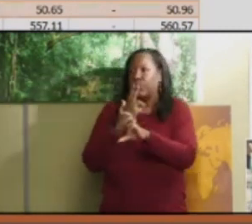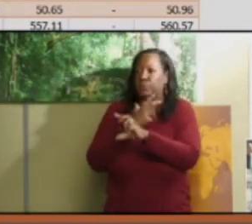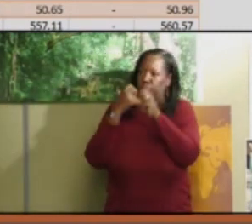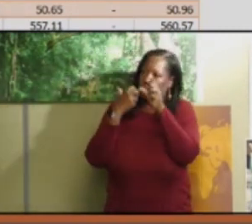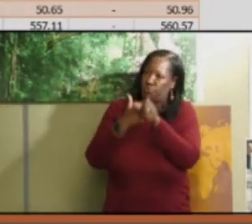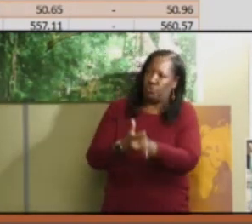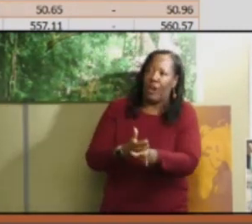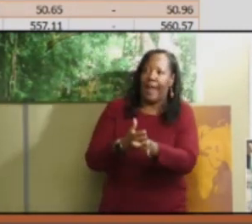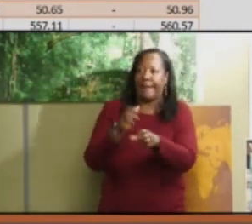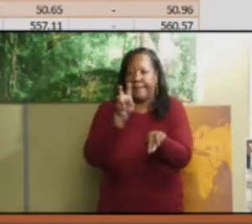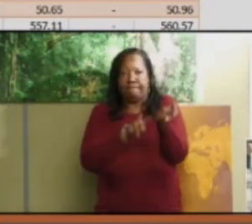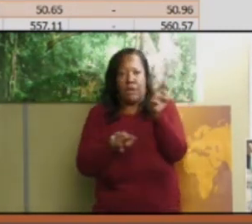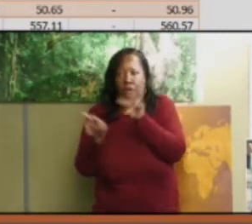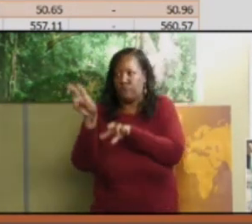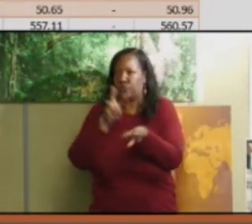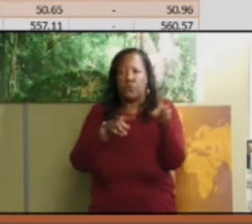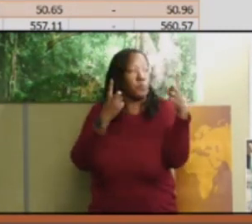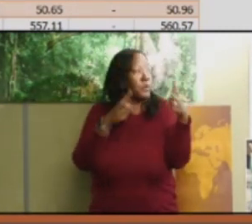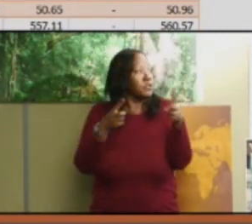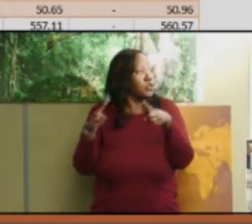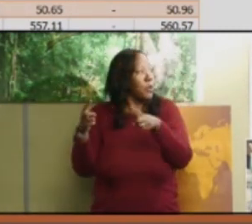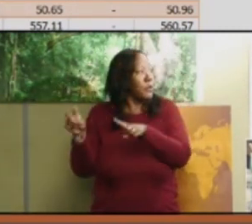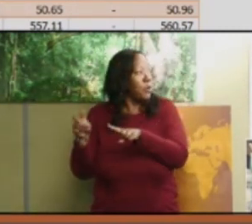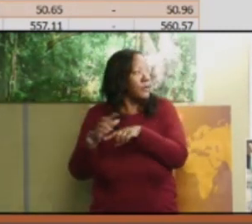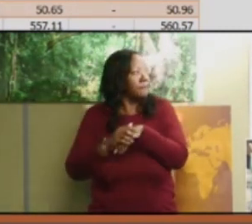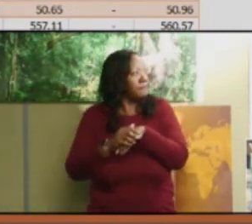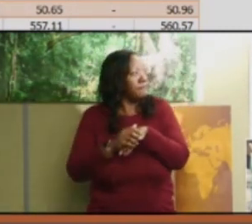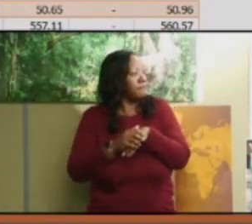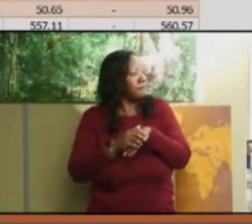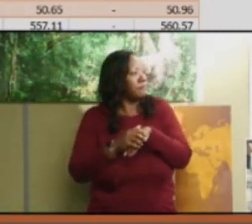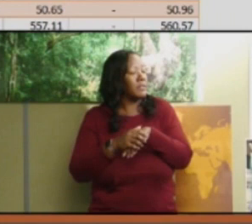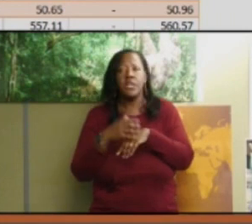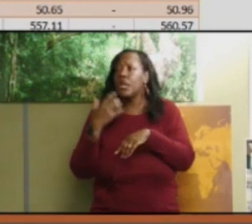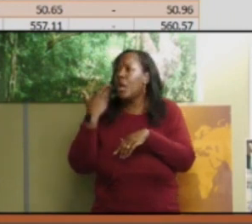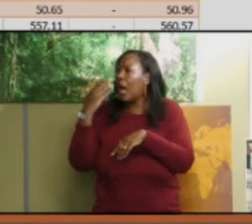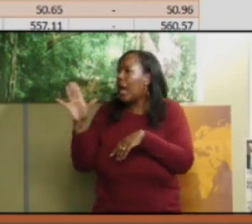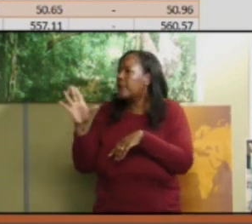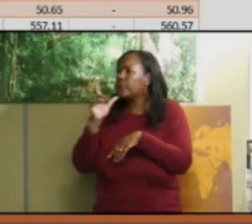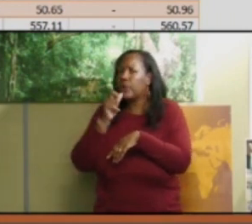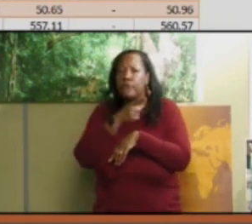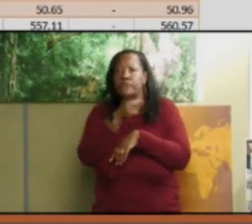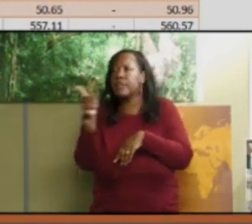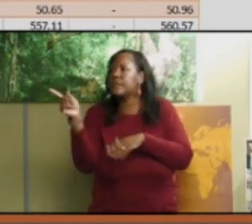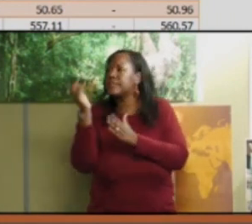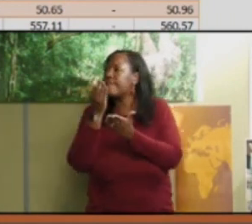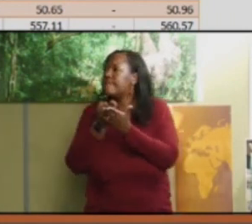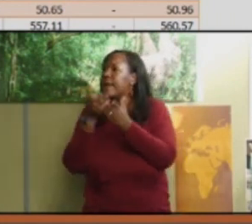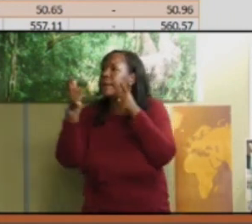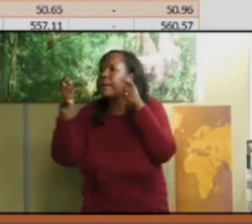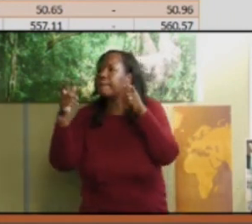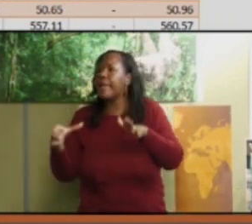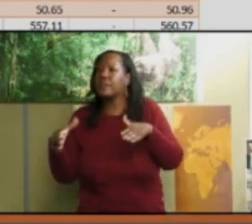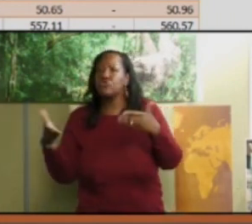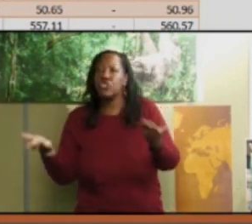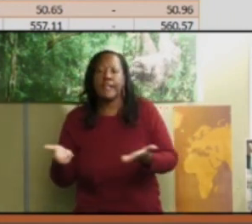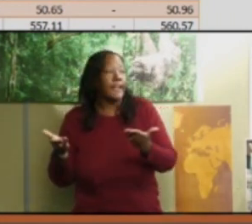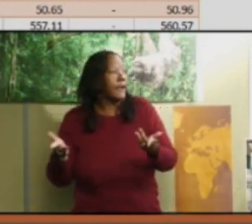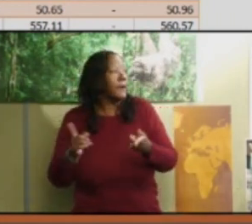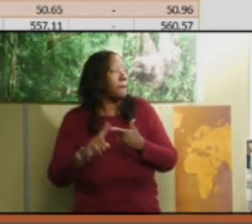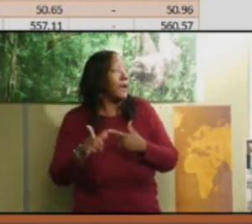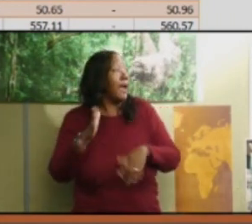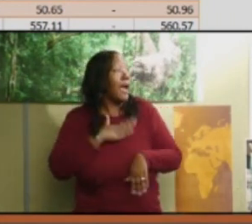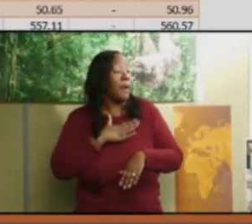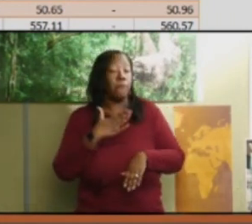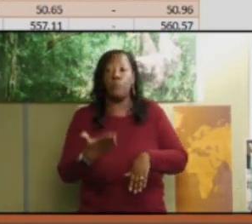of monitor what's going on. And I don't know if there's any fund managers in the house today, but I'd be willing to share